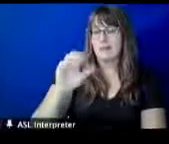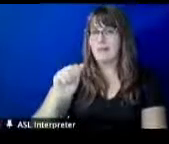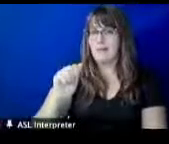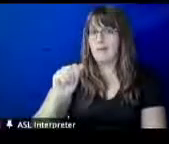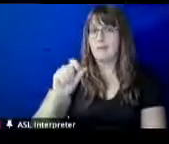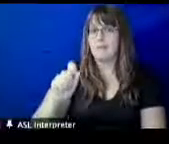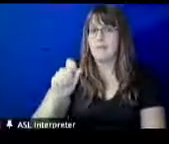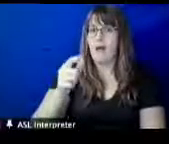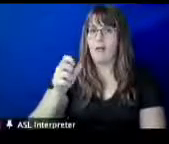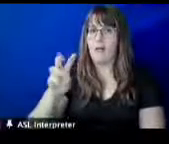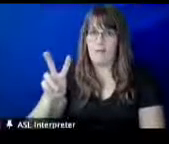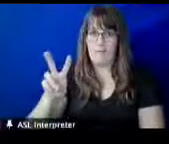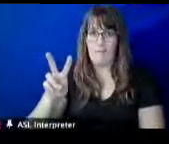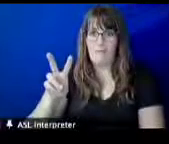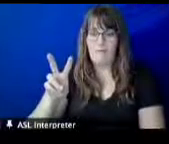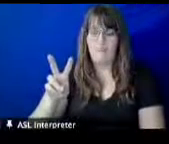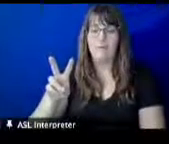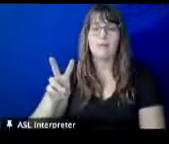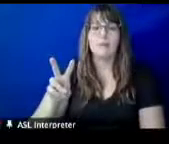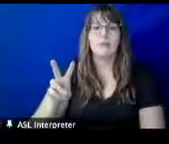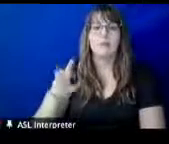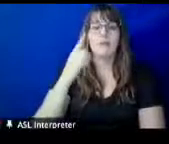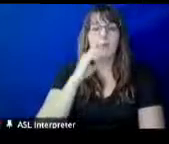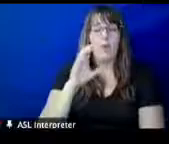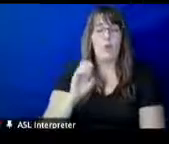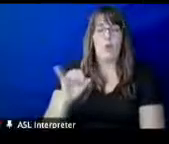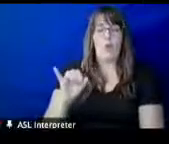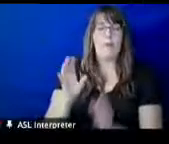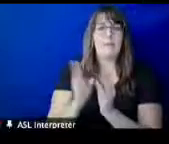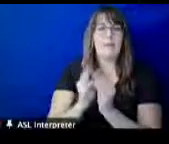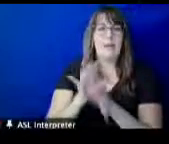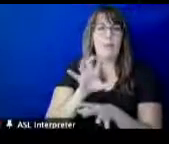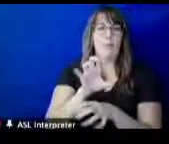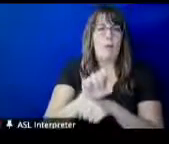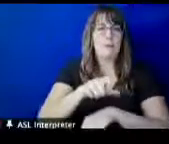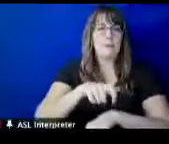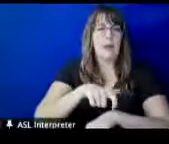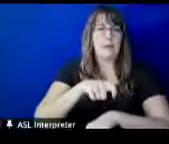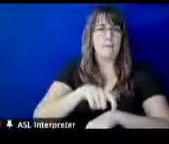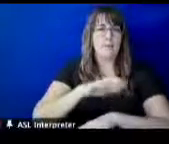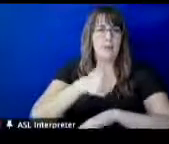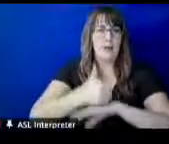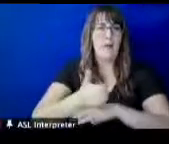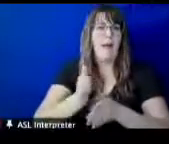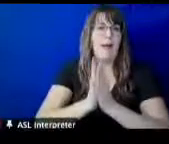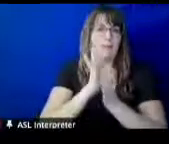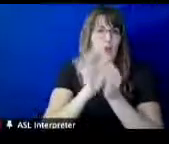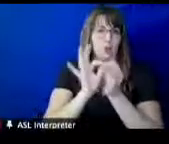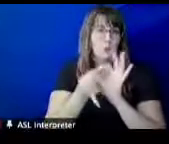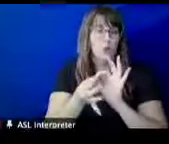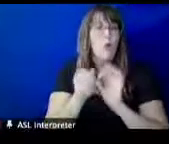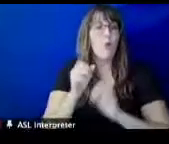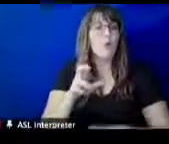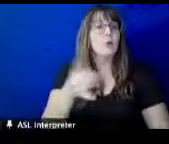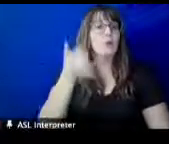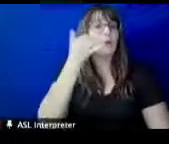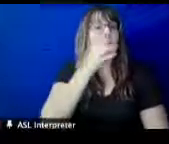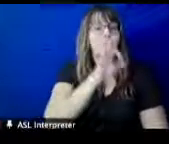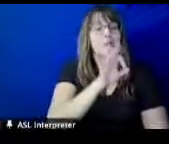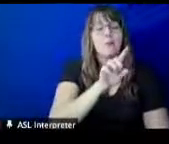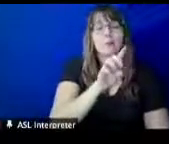interpreter.request@crc.ca.gov on the COI meeting appointment form, or call the business office at